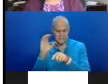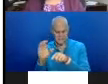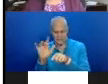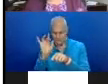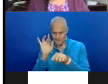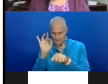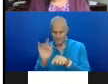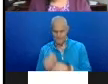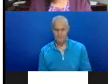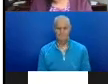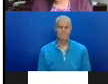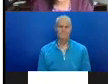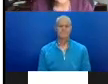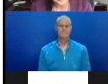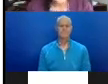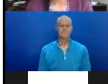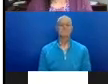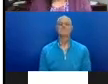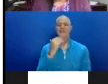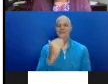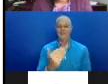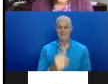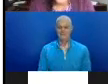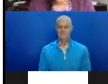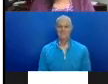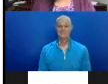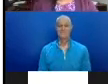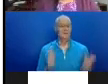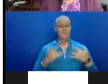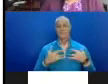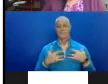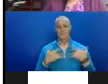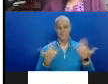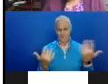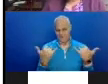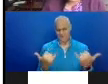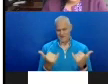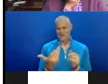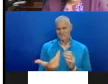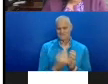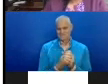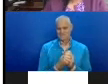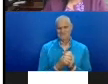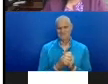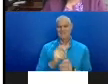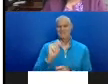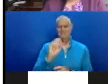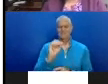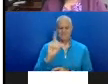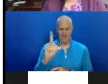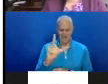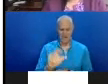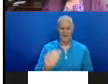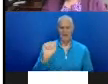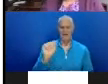Zoom screen. Thank you. So I'm thrilled today to be joined by Todd Augusta-Scott, who will be